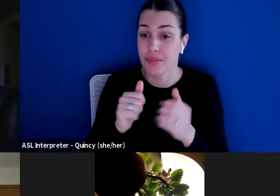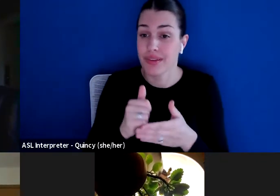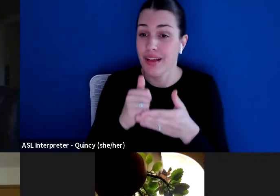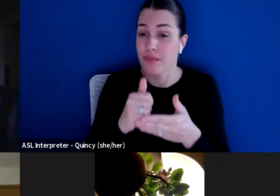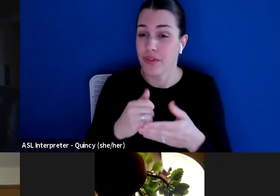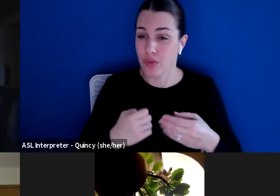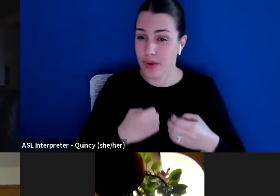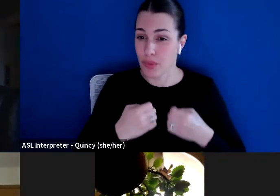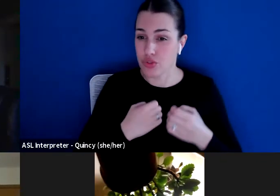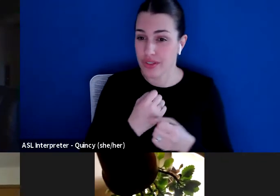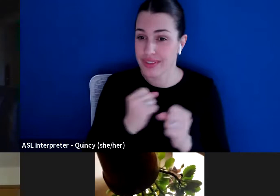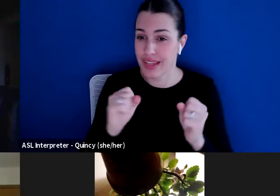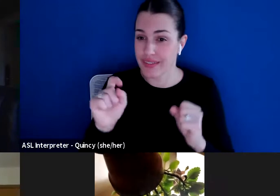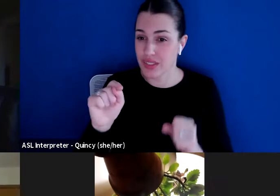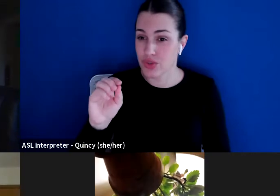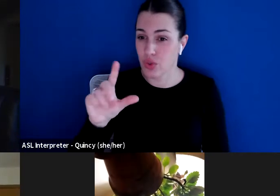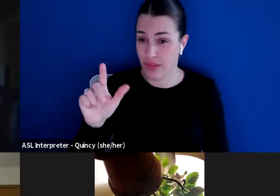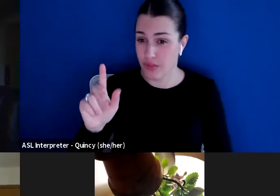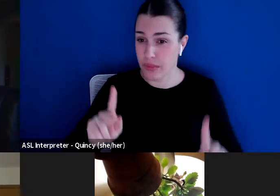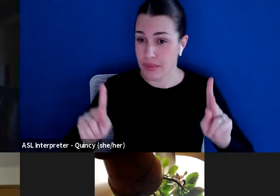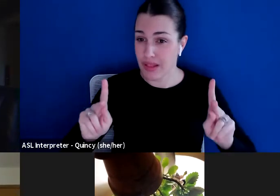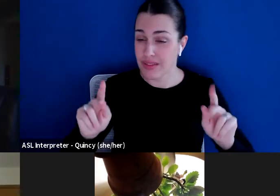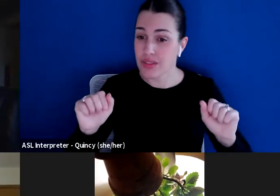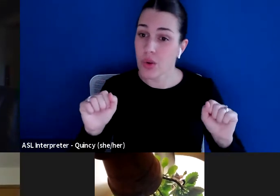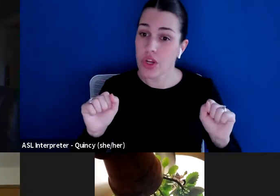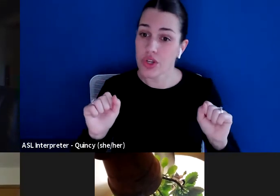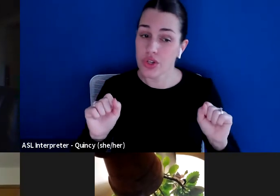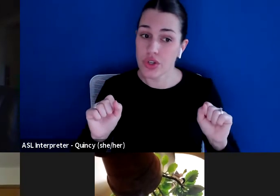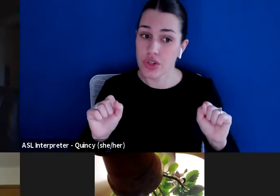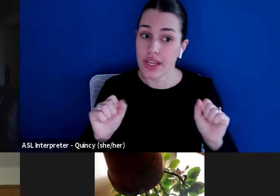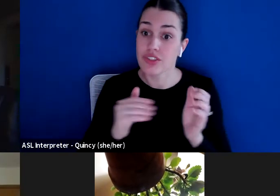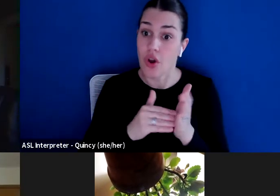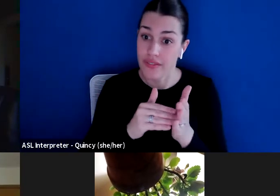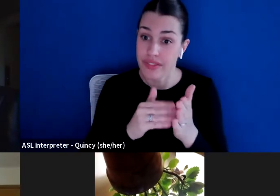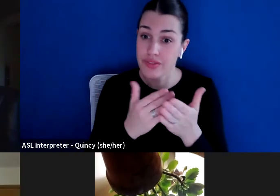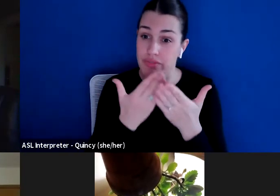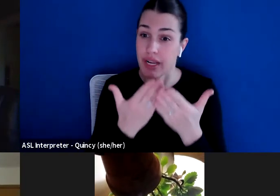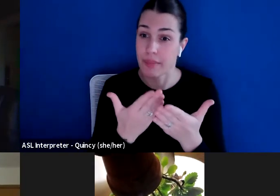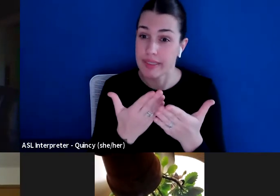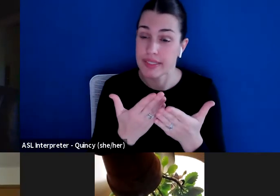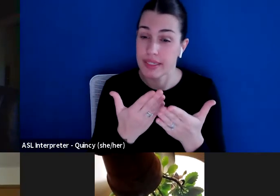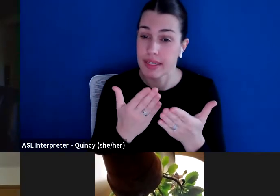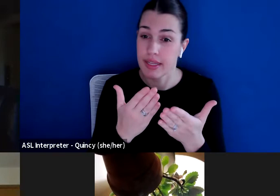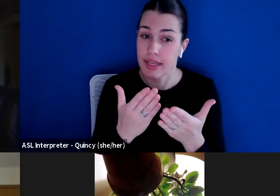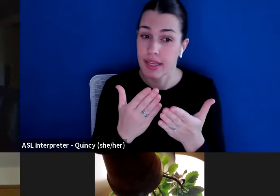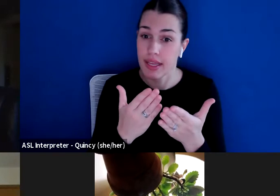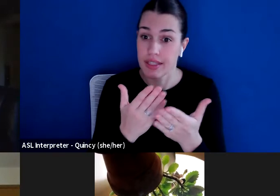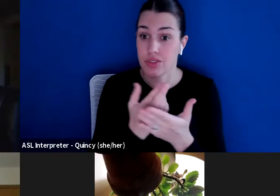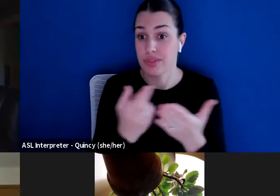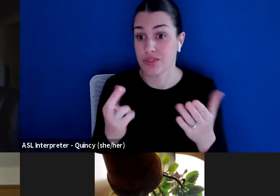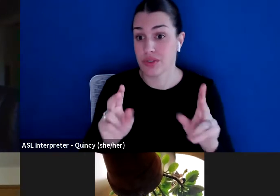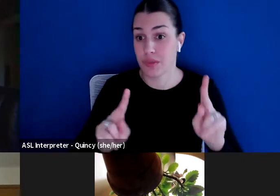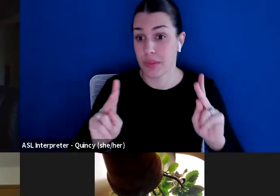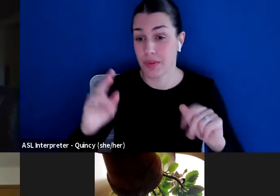emotional safety tool for people. So it can be, it's often recommended as a resource for people who